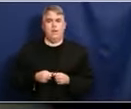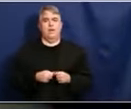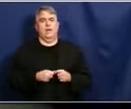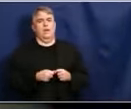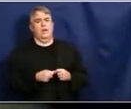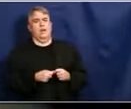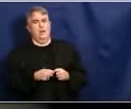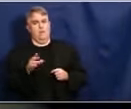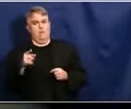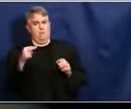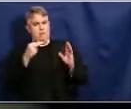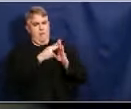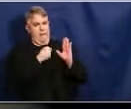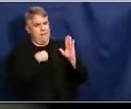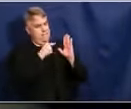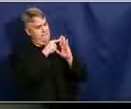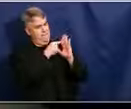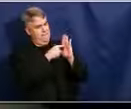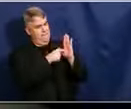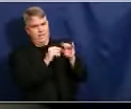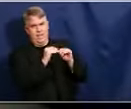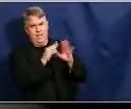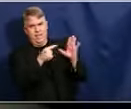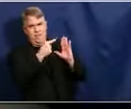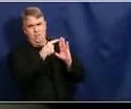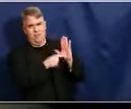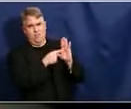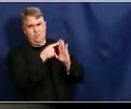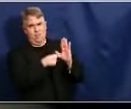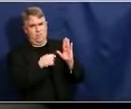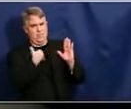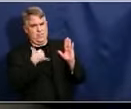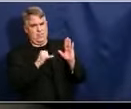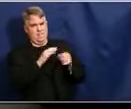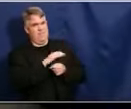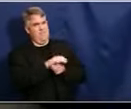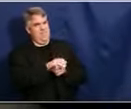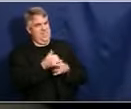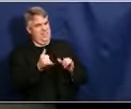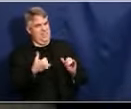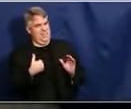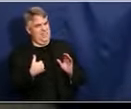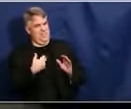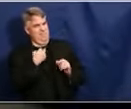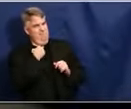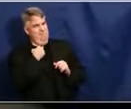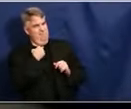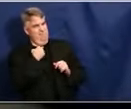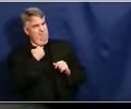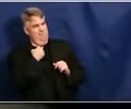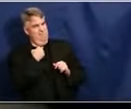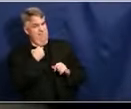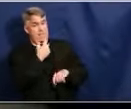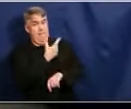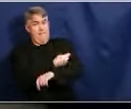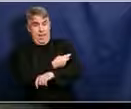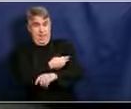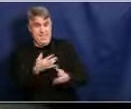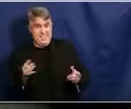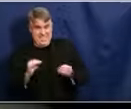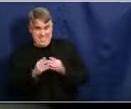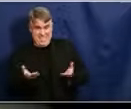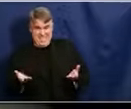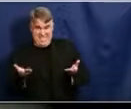are situations where we are still dealing with COVID, and I think the presence of the vaccine is already creating adjustments to